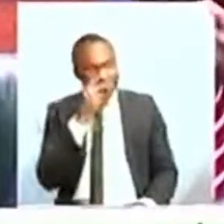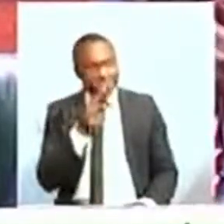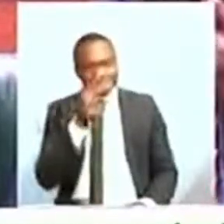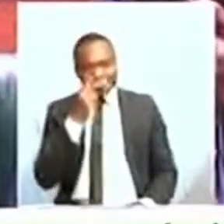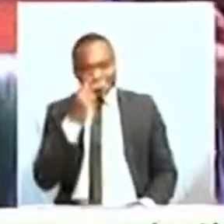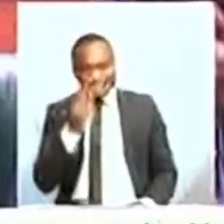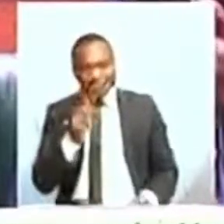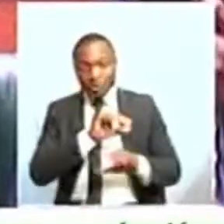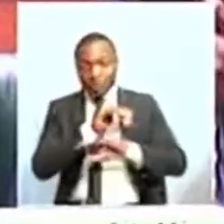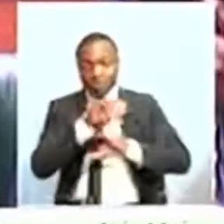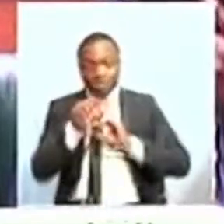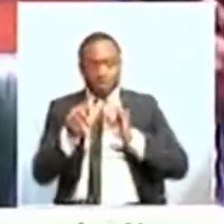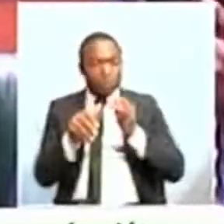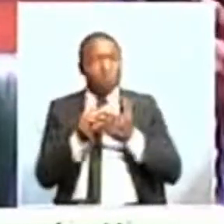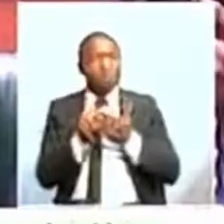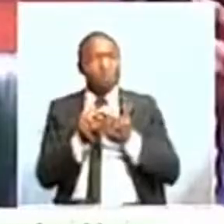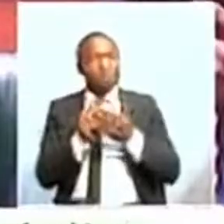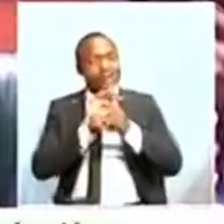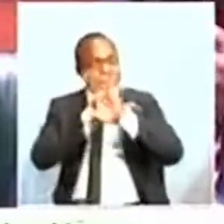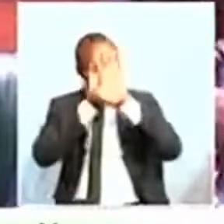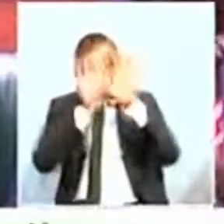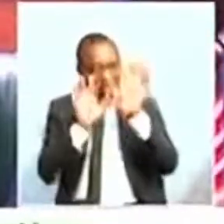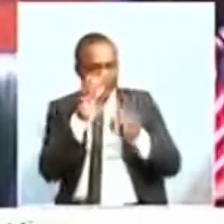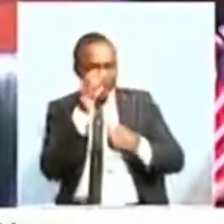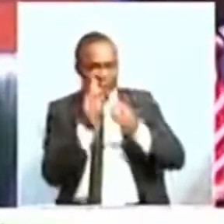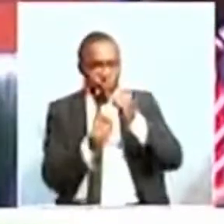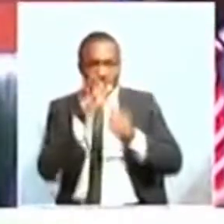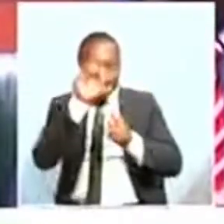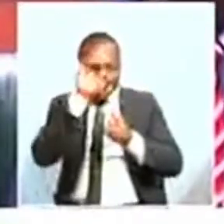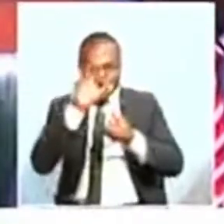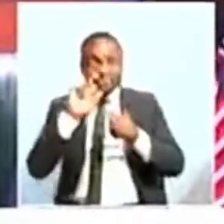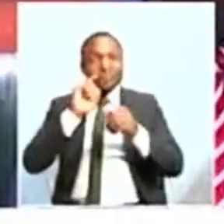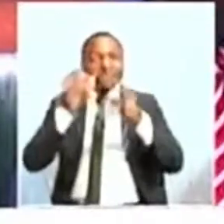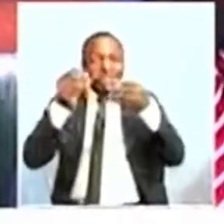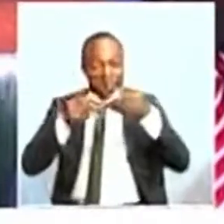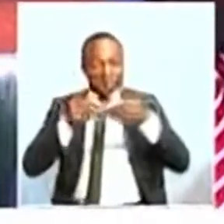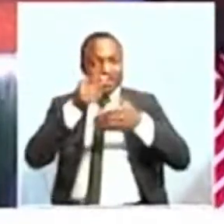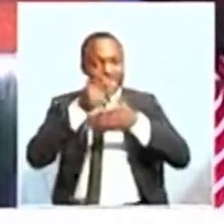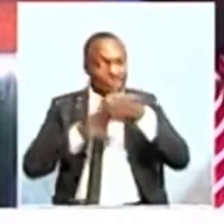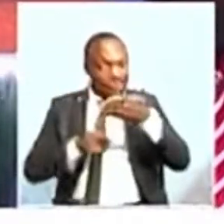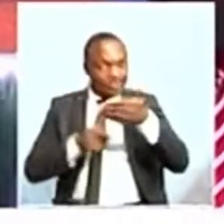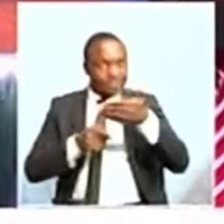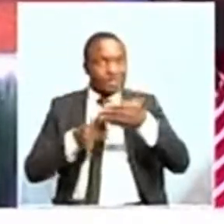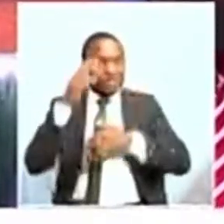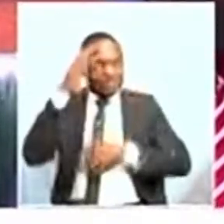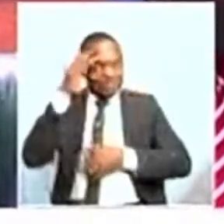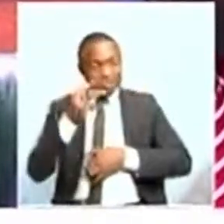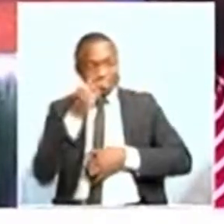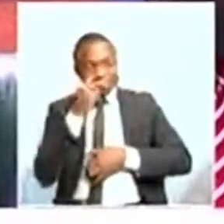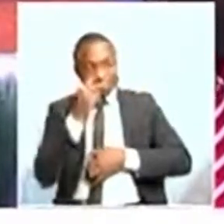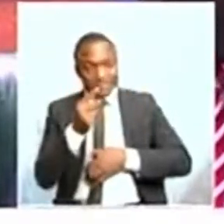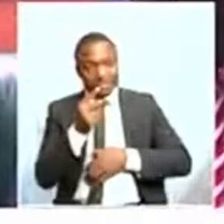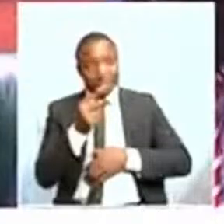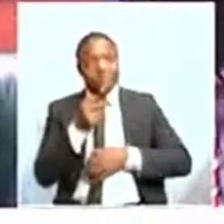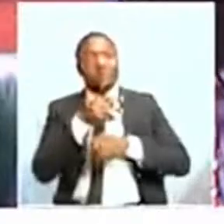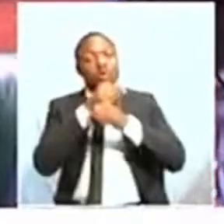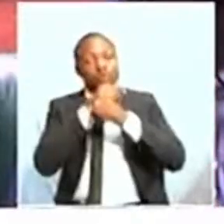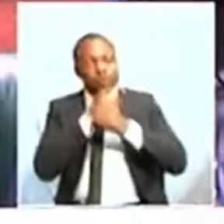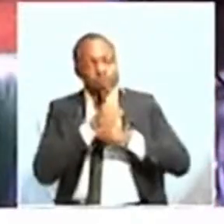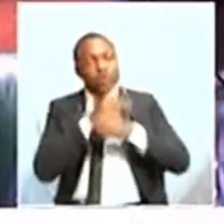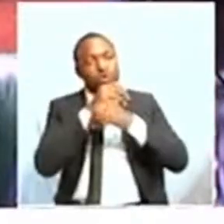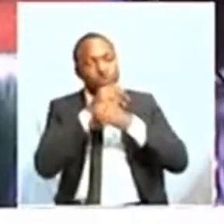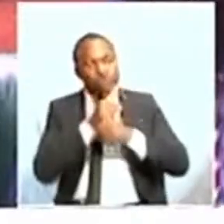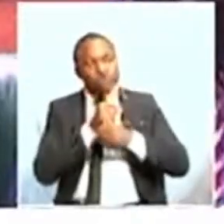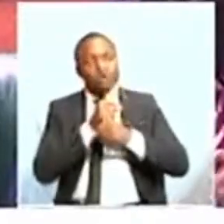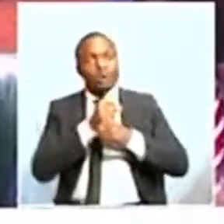all holistically in terms of which mines should give us what. So that's why you've seen even old mines that were